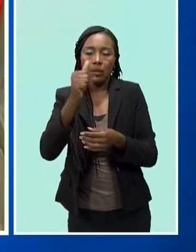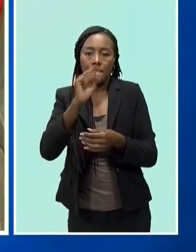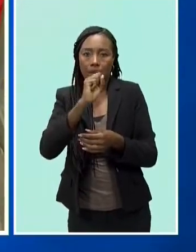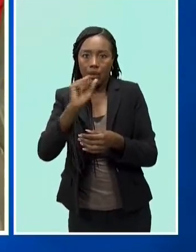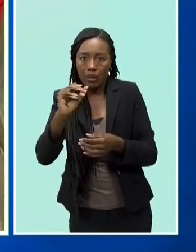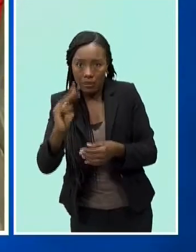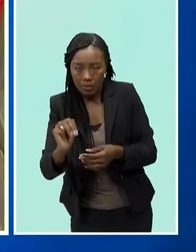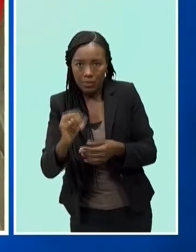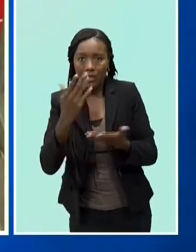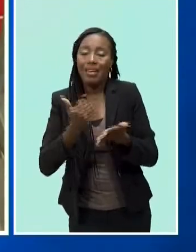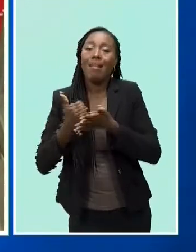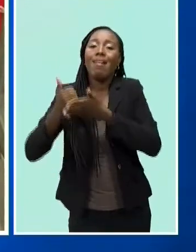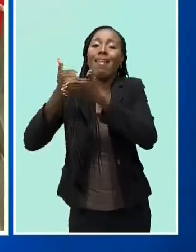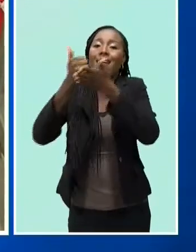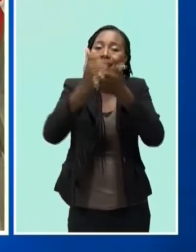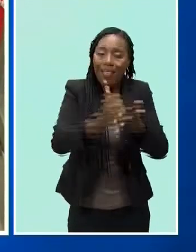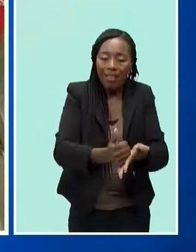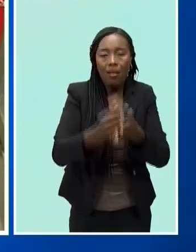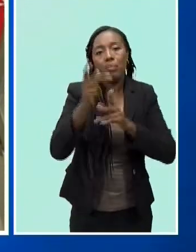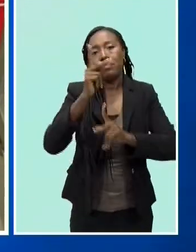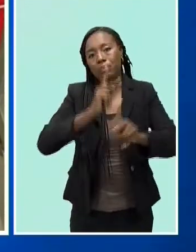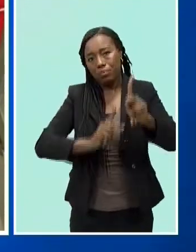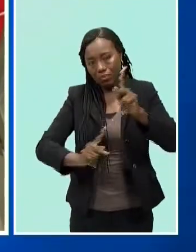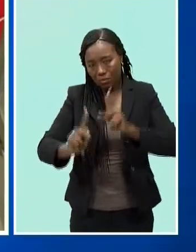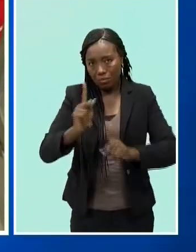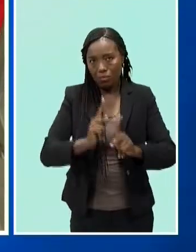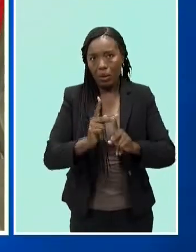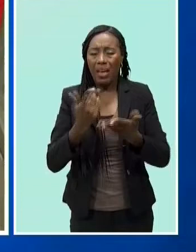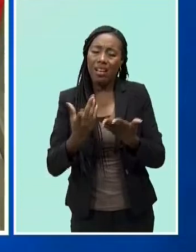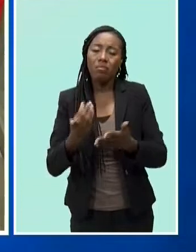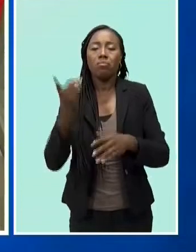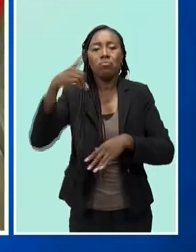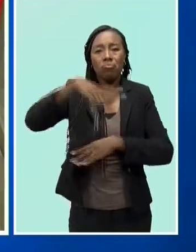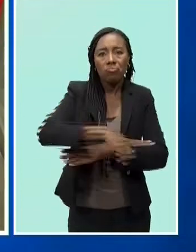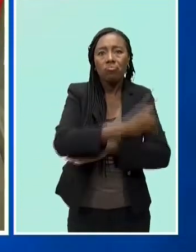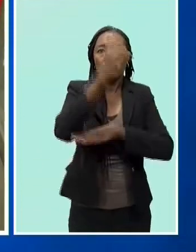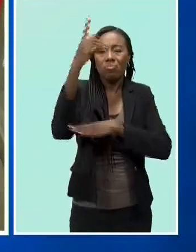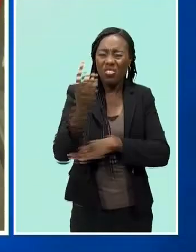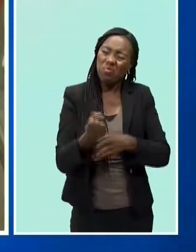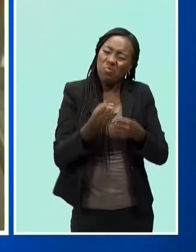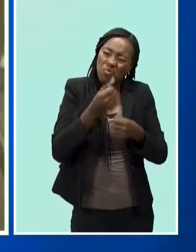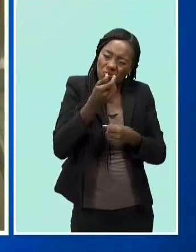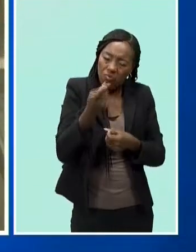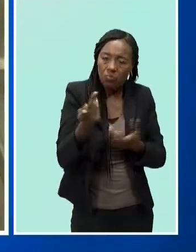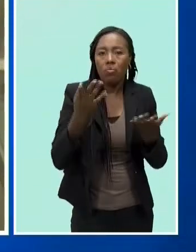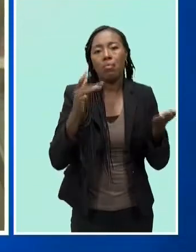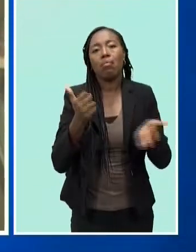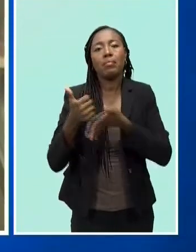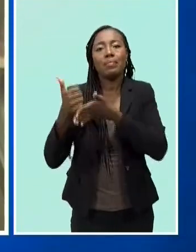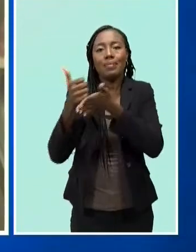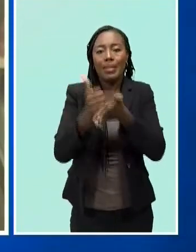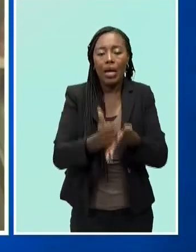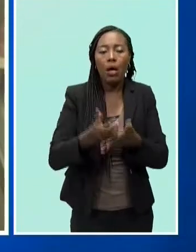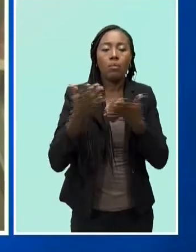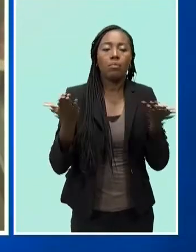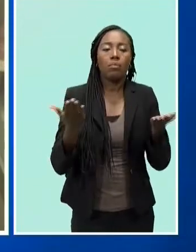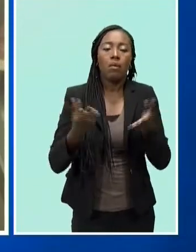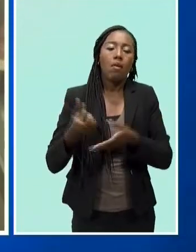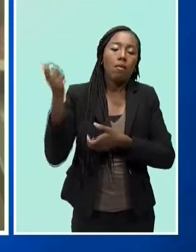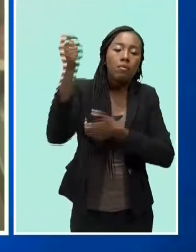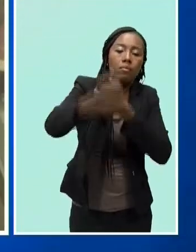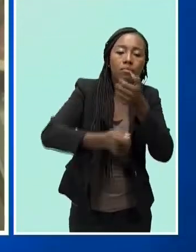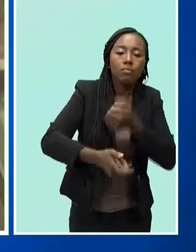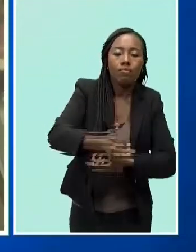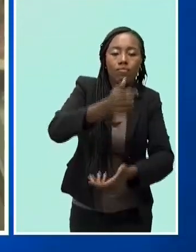buffer. And we had a few dolphins too, so those have been the buffer to the drop-off of the